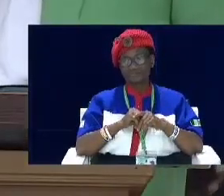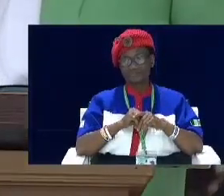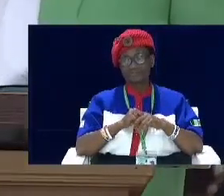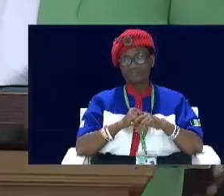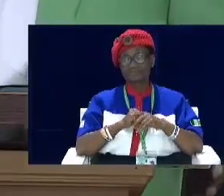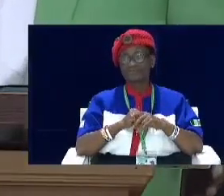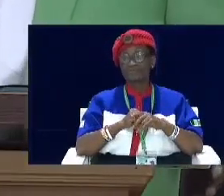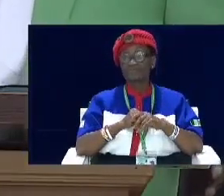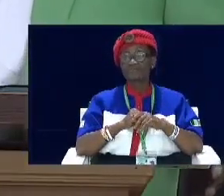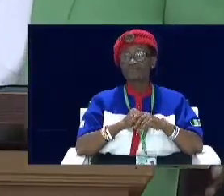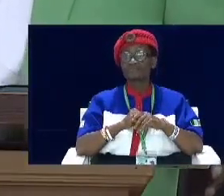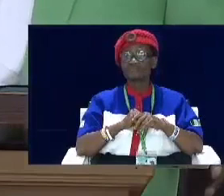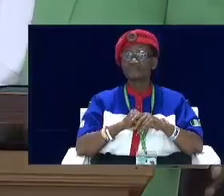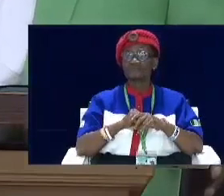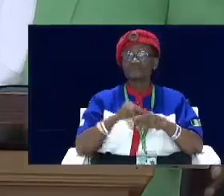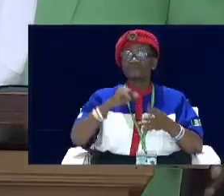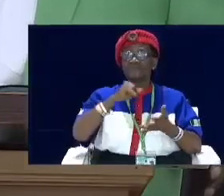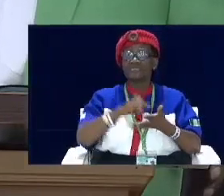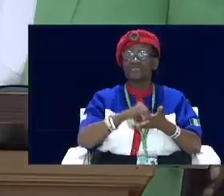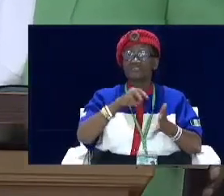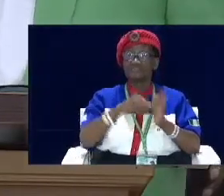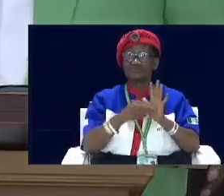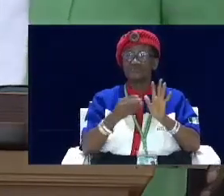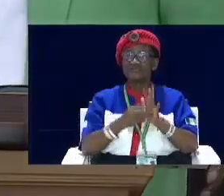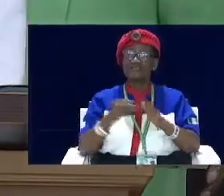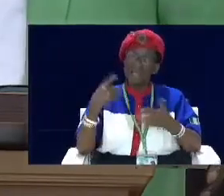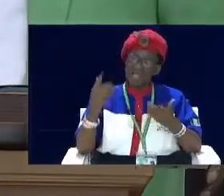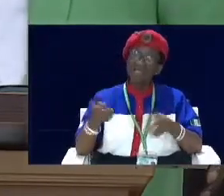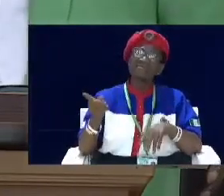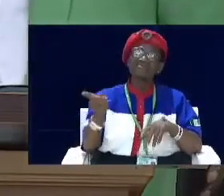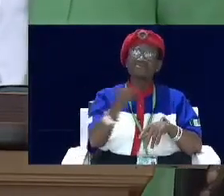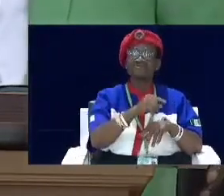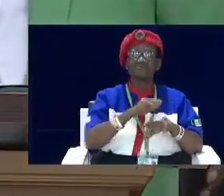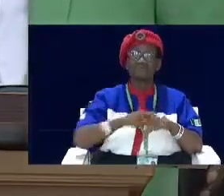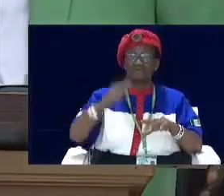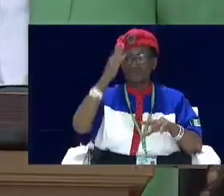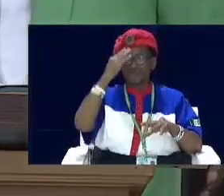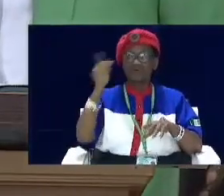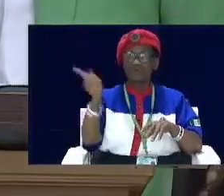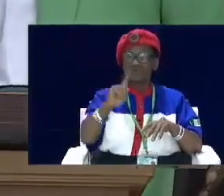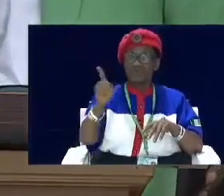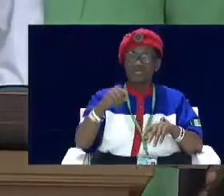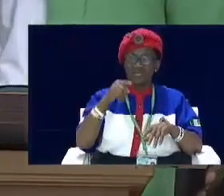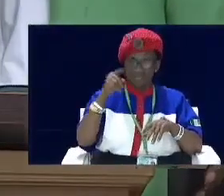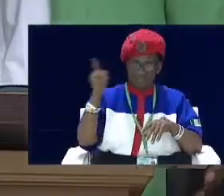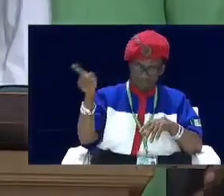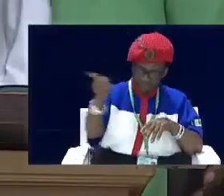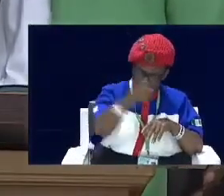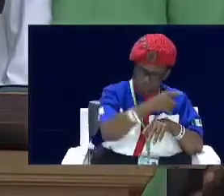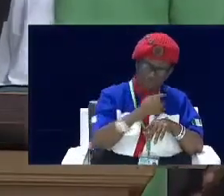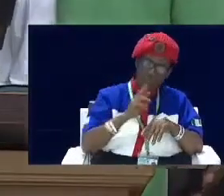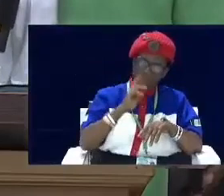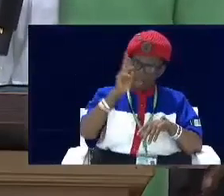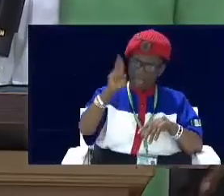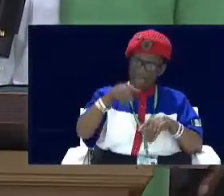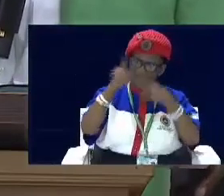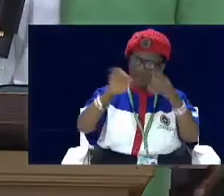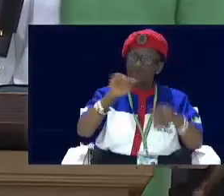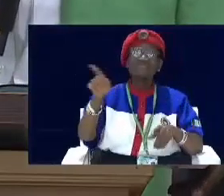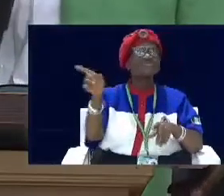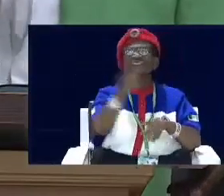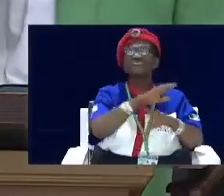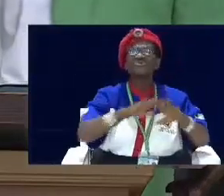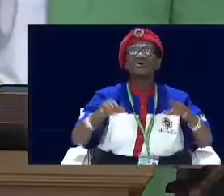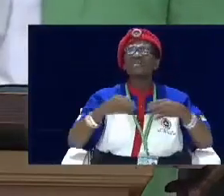It means you don't know where you are going. Oh, 2 months ago, mommy told law. You have no focus. Oh, new